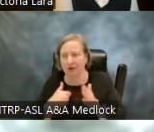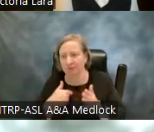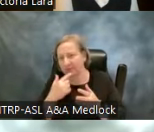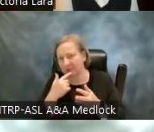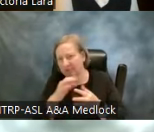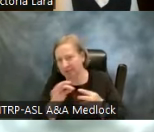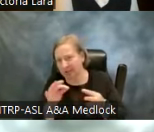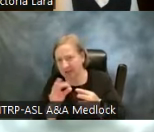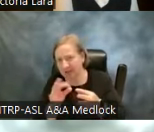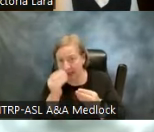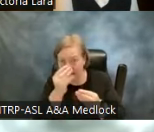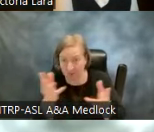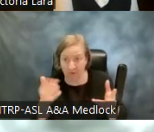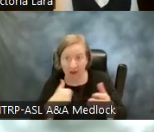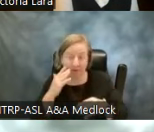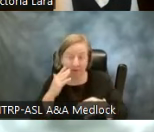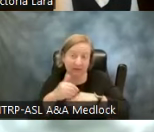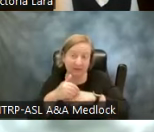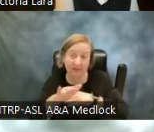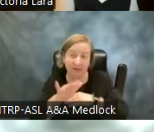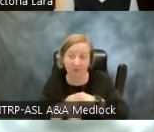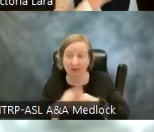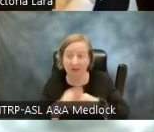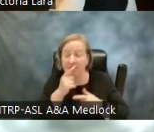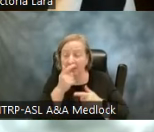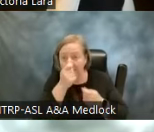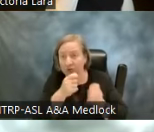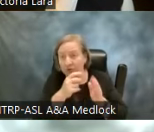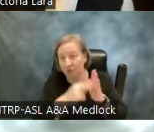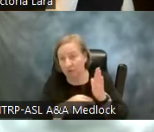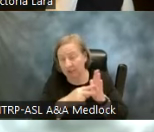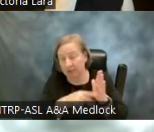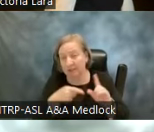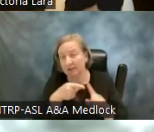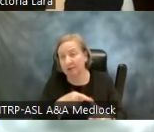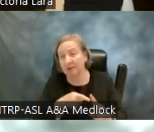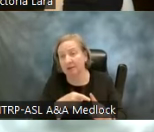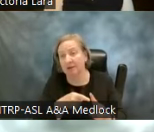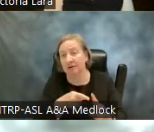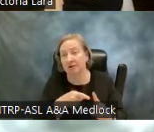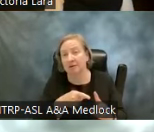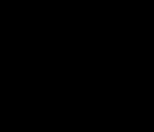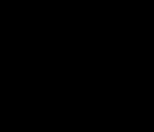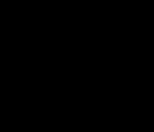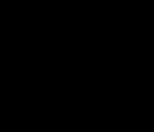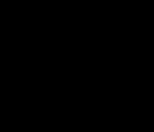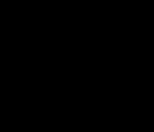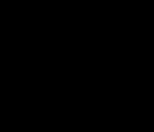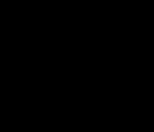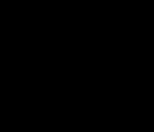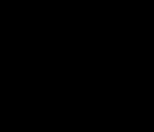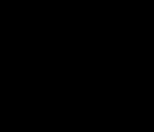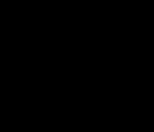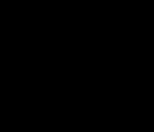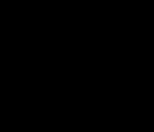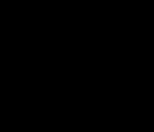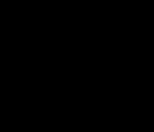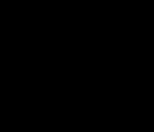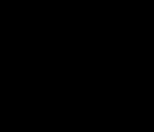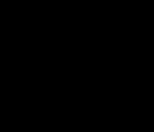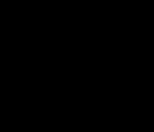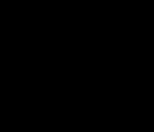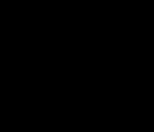loud and letting you know I'm going to send you that. There's a really interesting read, particularly prescient to understand the